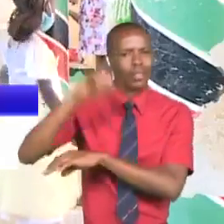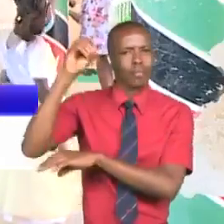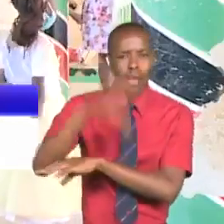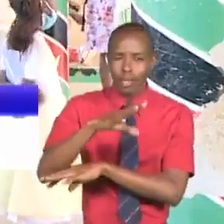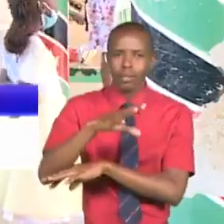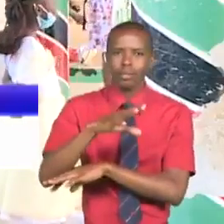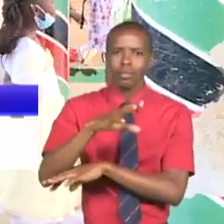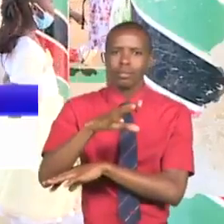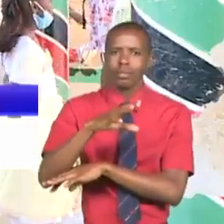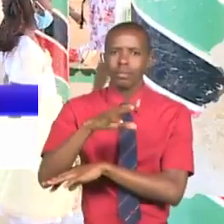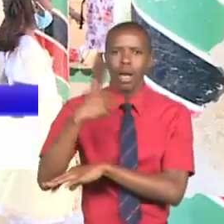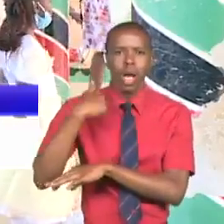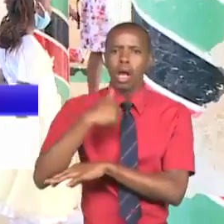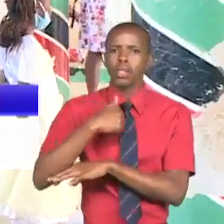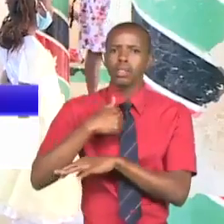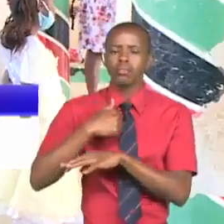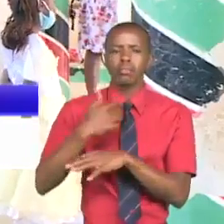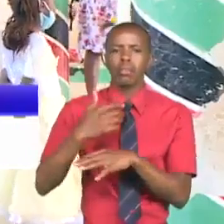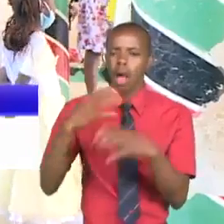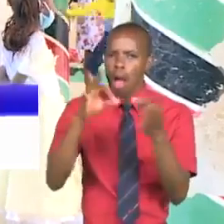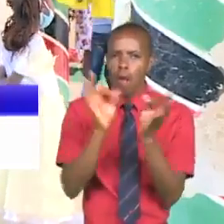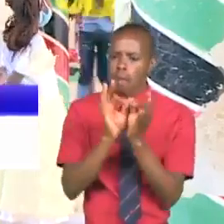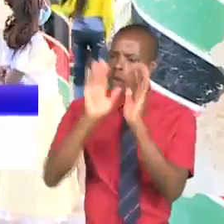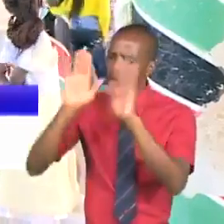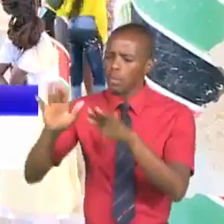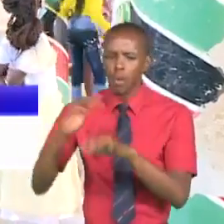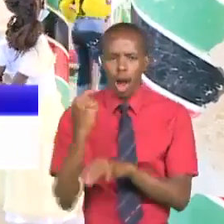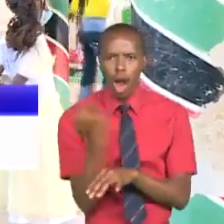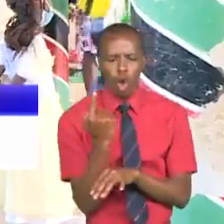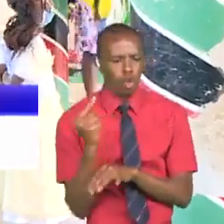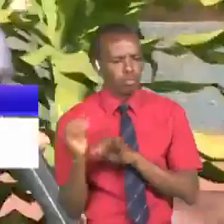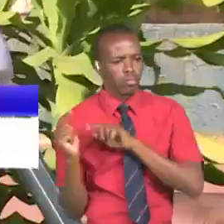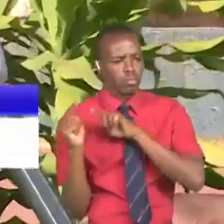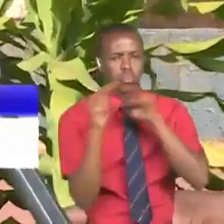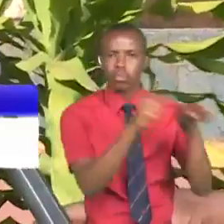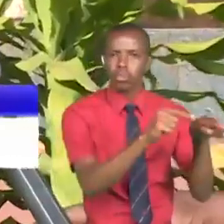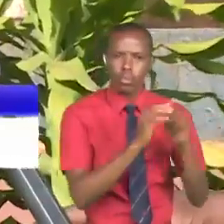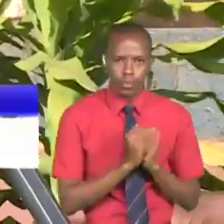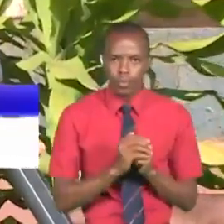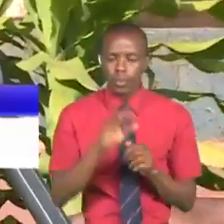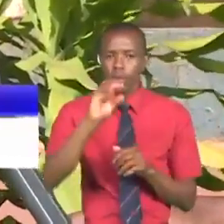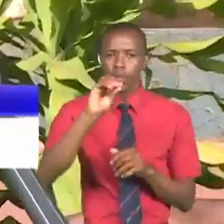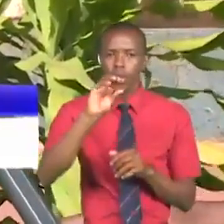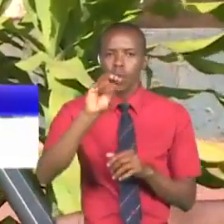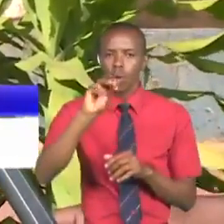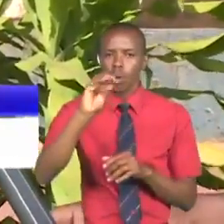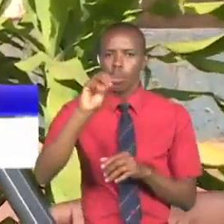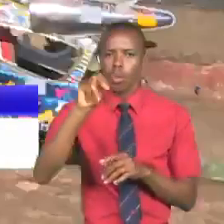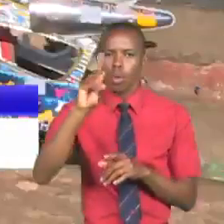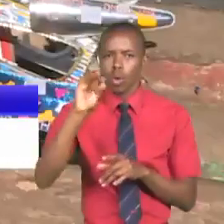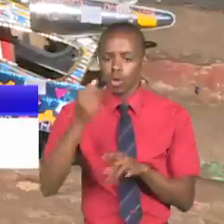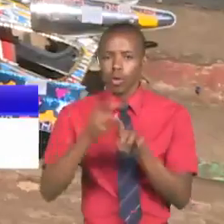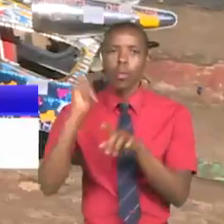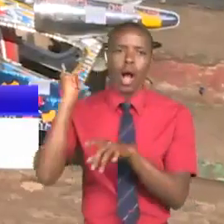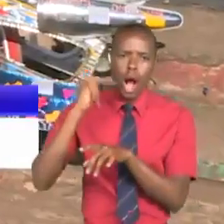Hata inatupidi sometimes tuache wata familia yetu, tukuche peke yetu, jua kuna otherwise. Omondi, a resident from